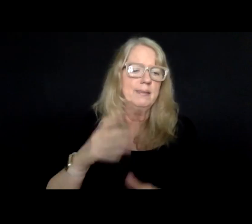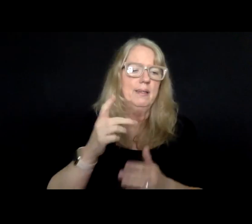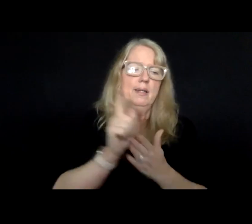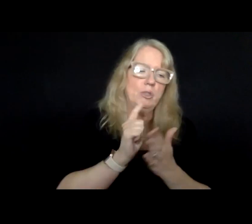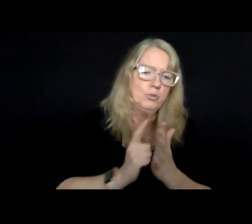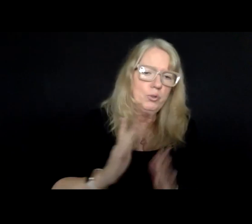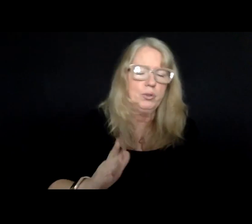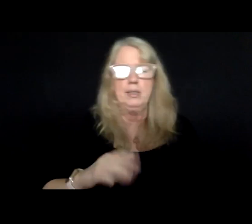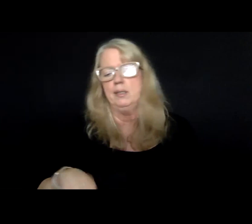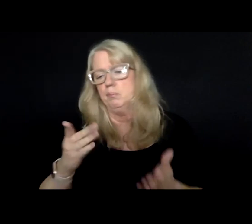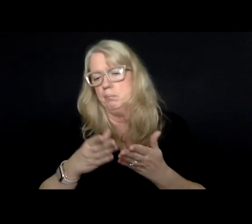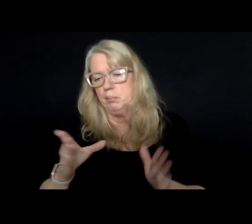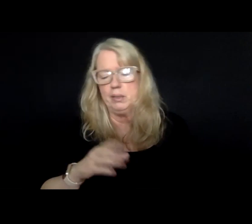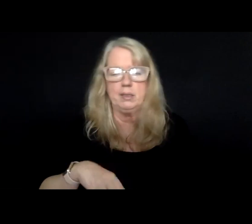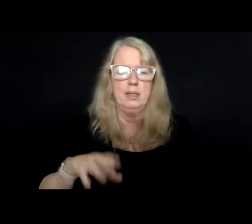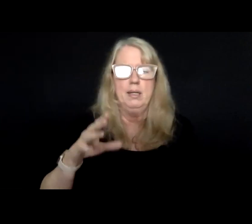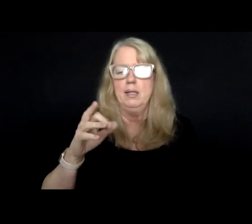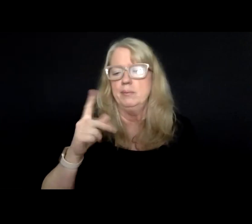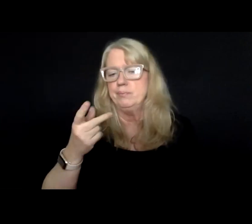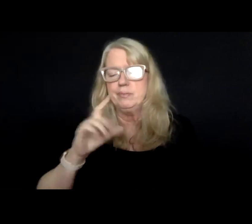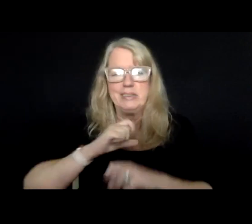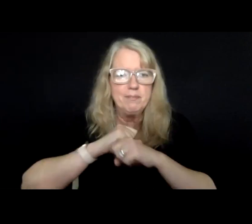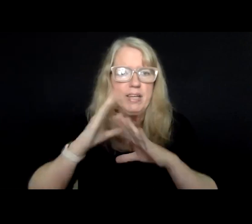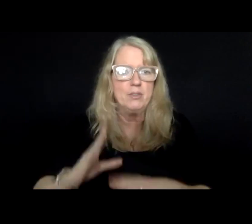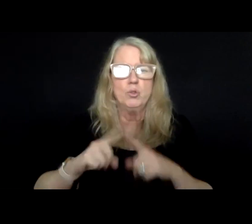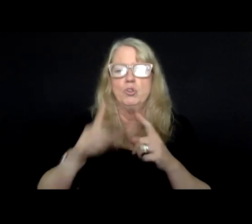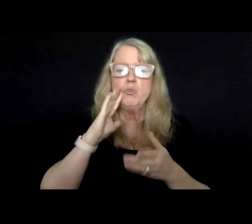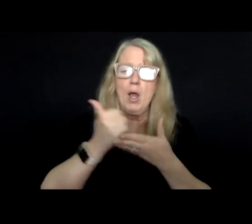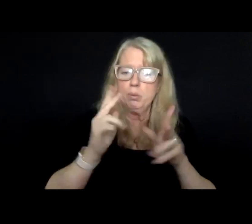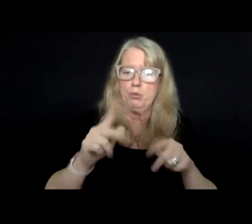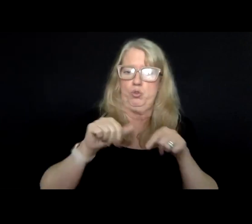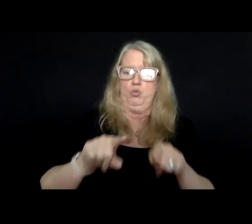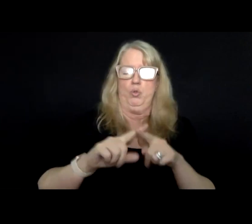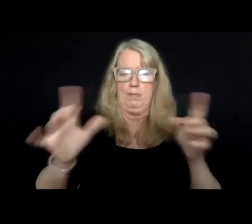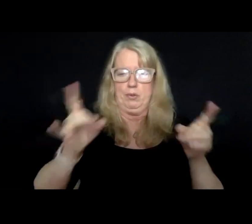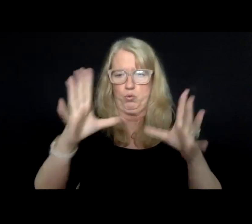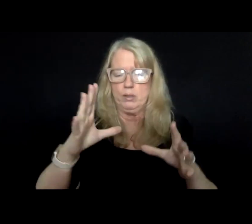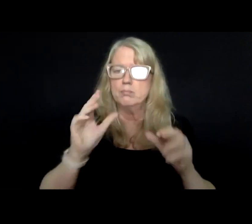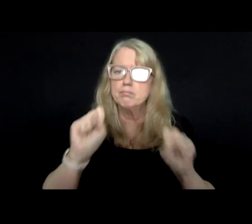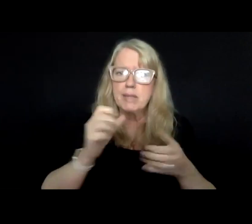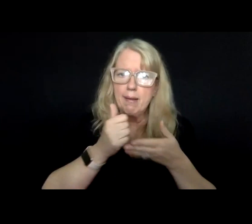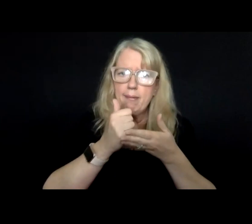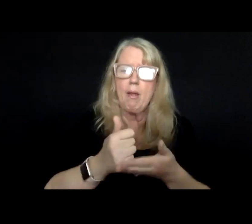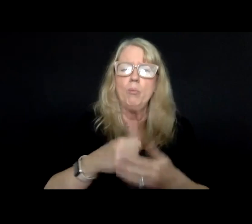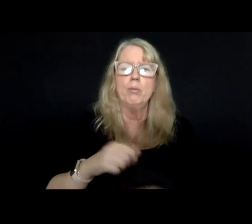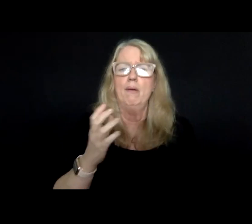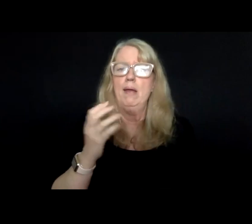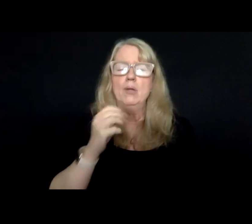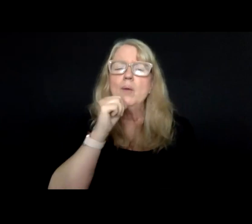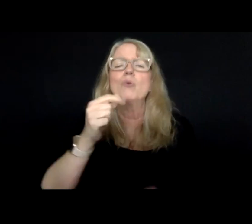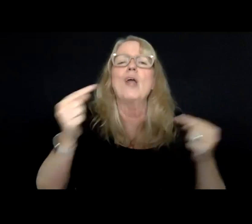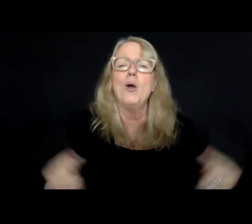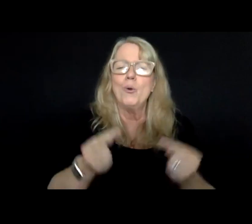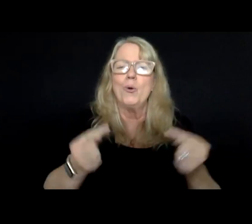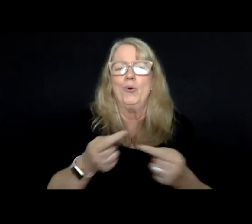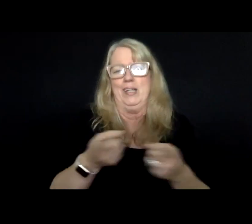help people to decriminalize behavior when someone's in crisis so that they are getting help and we're not hurting them.